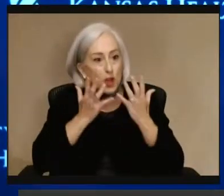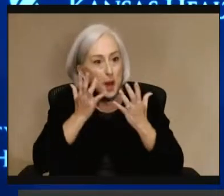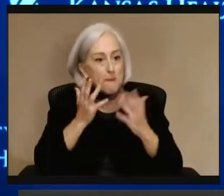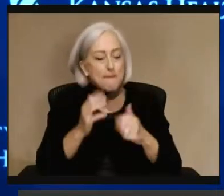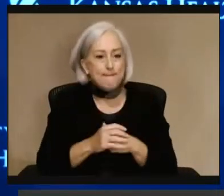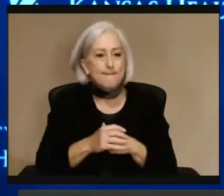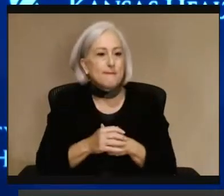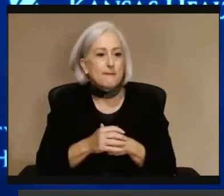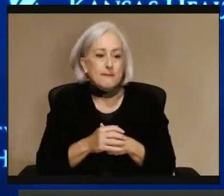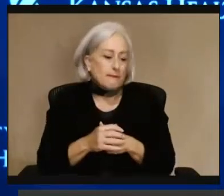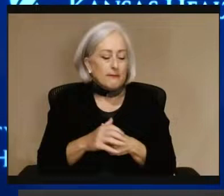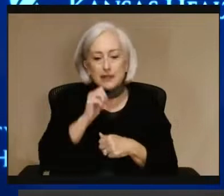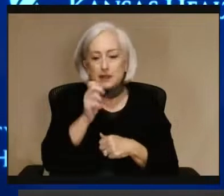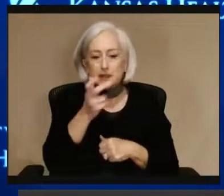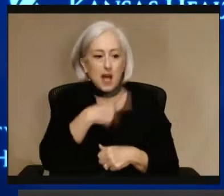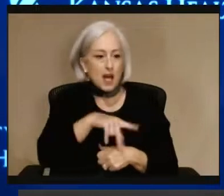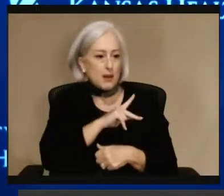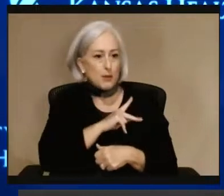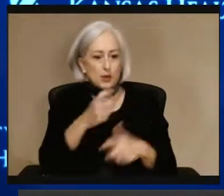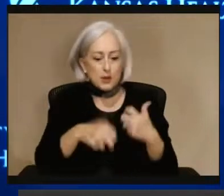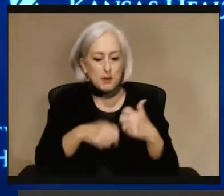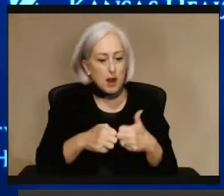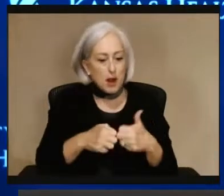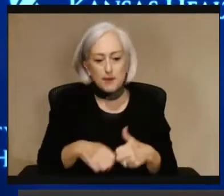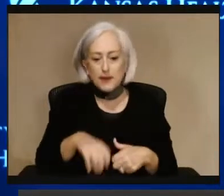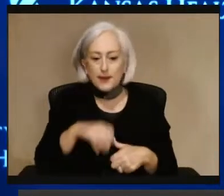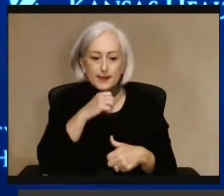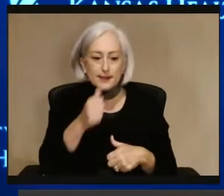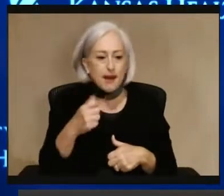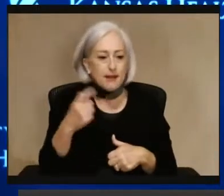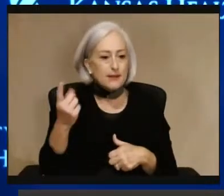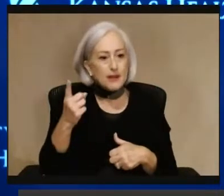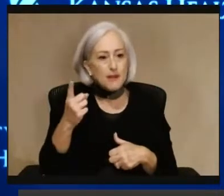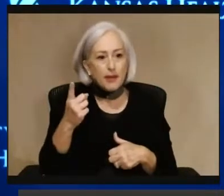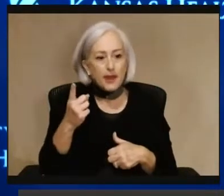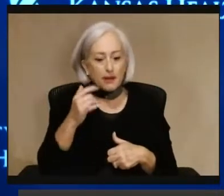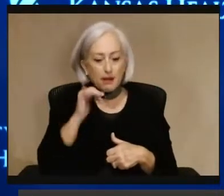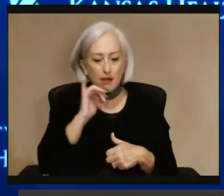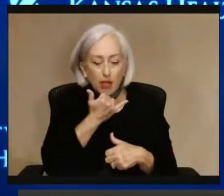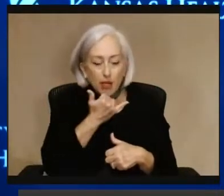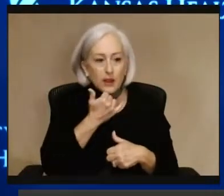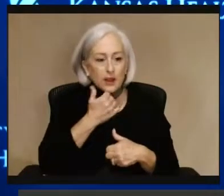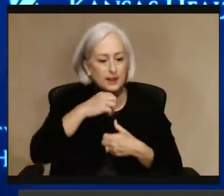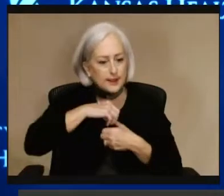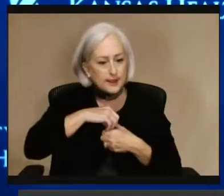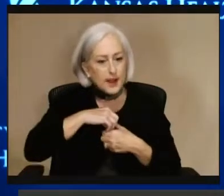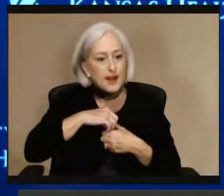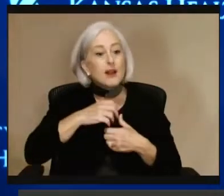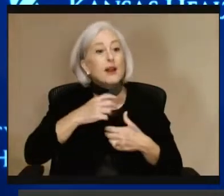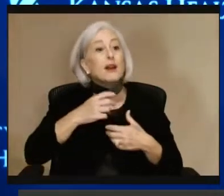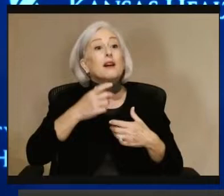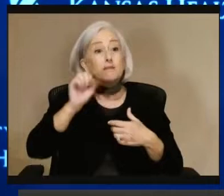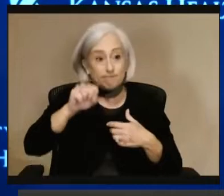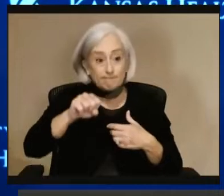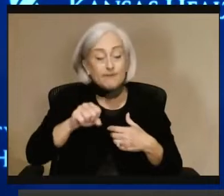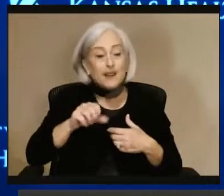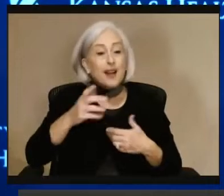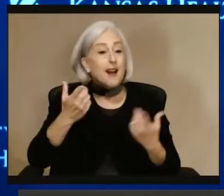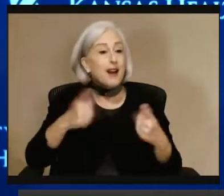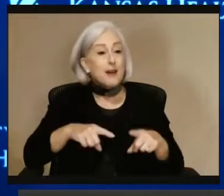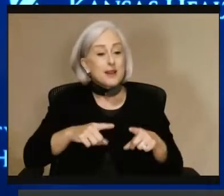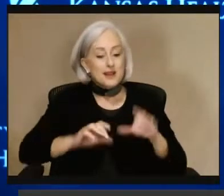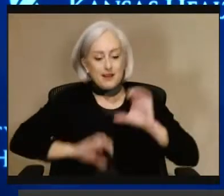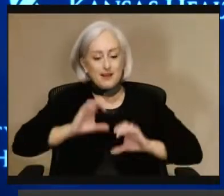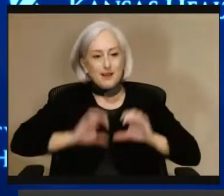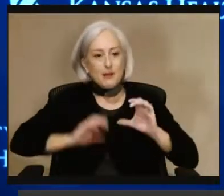personal problem. It's not a shortcoming of any kind. This is a chemical imbalance. These are situational things, pressures, different things that have come on